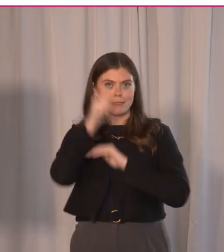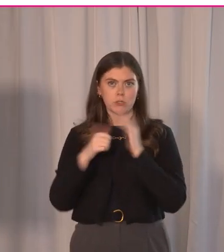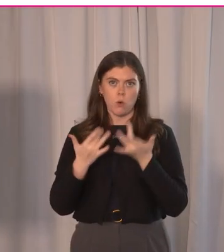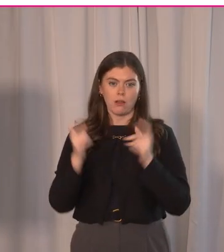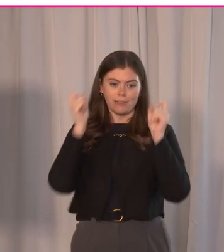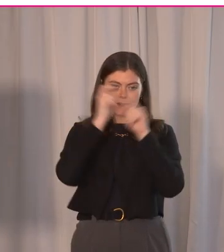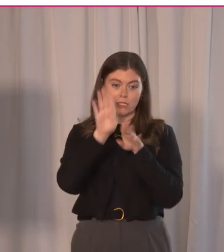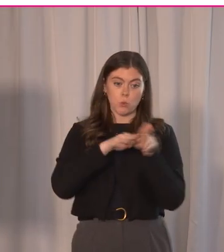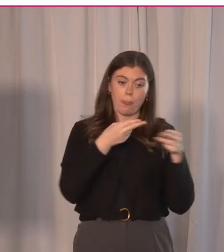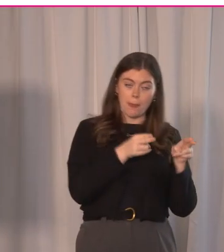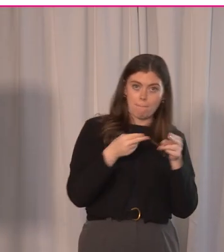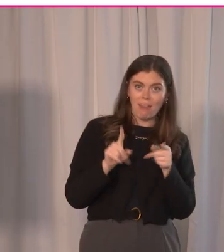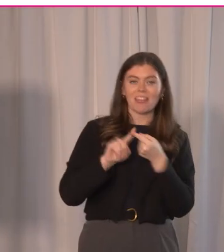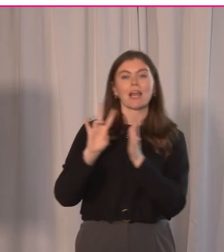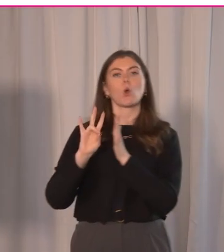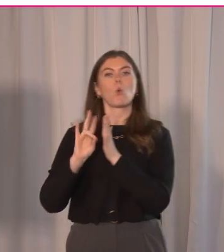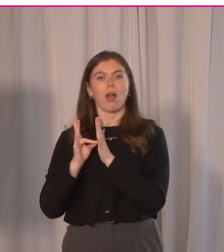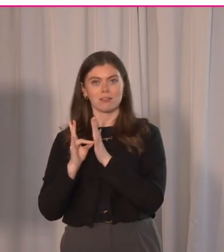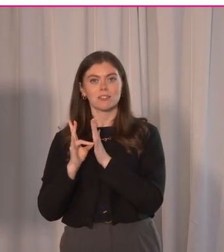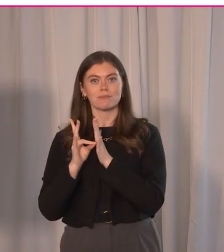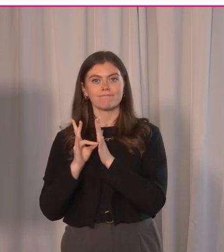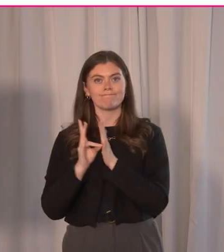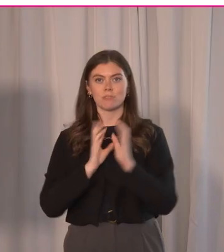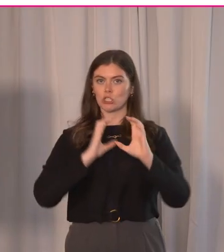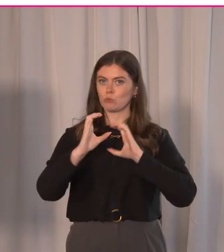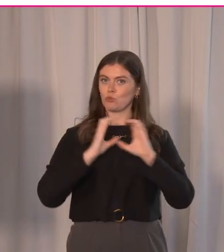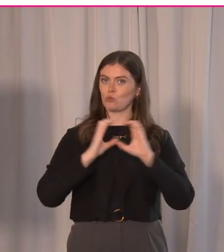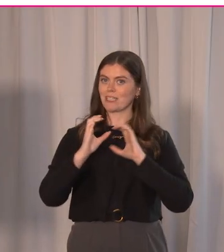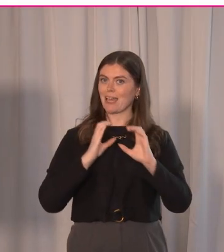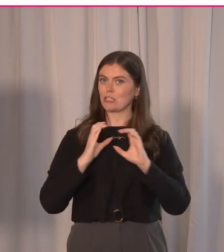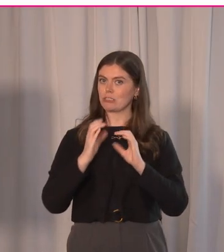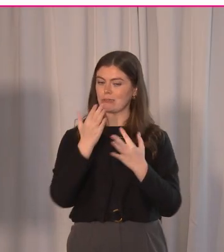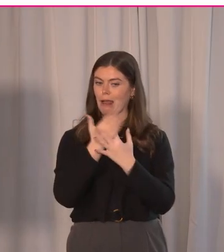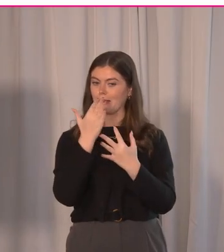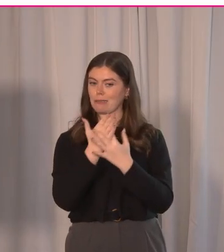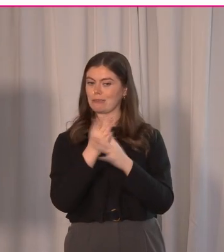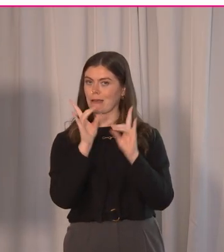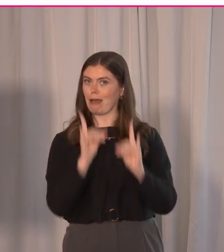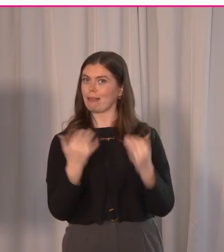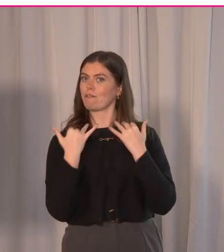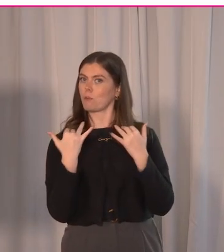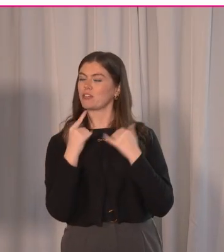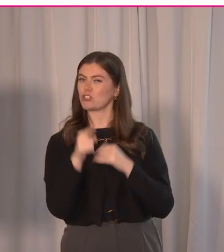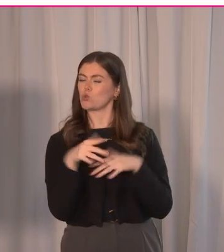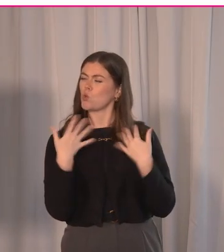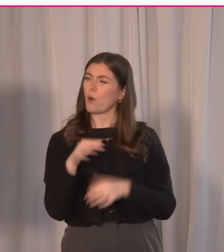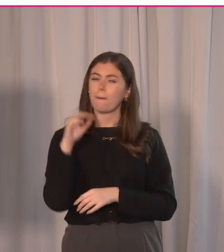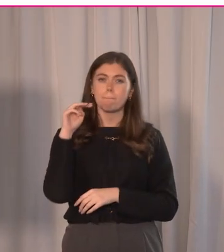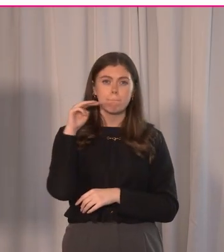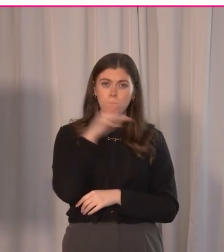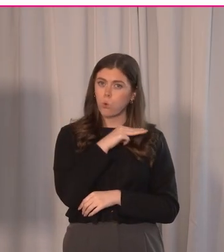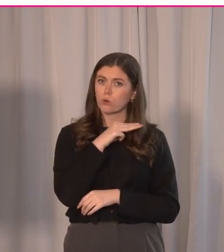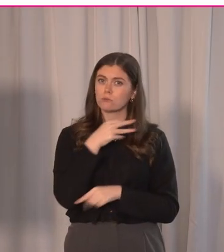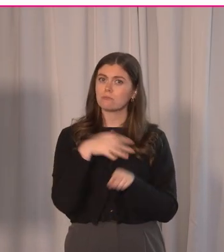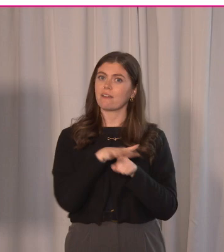the method and quality of communication and health education, crucial to their experience